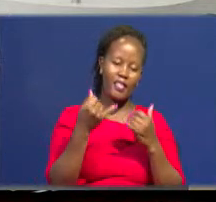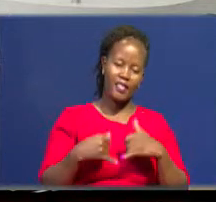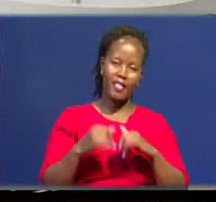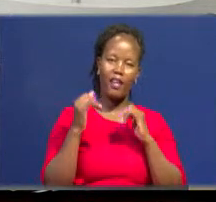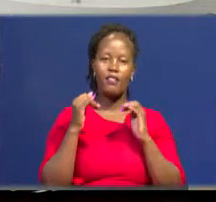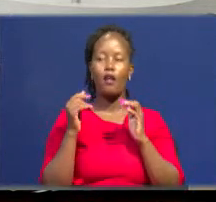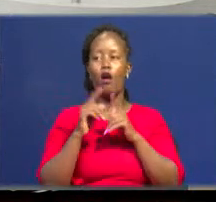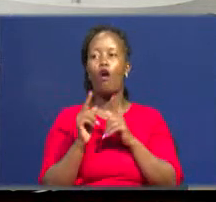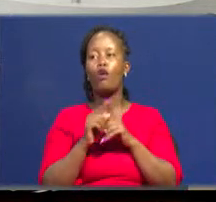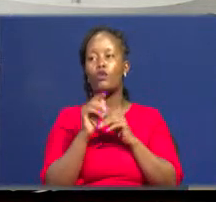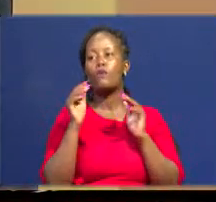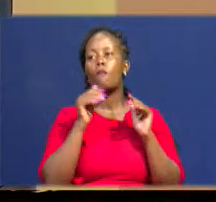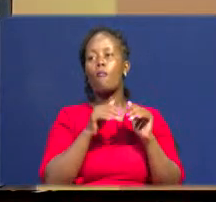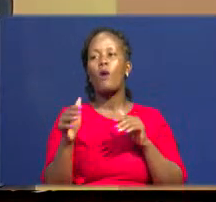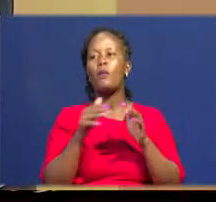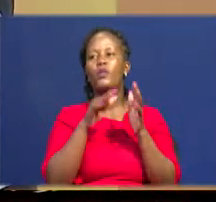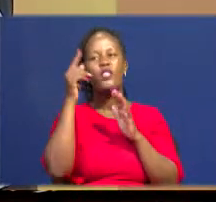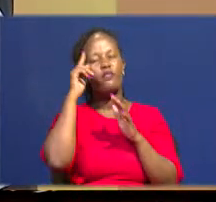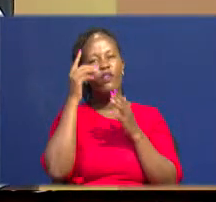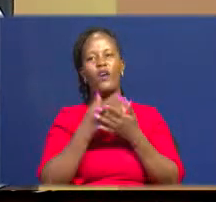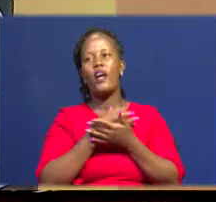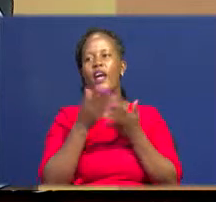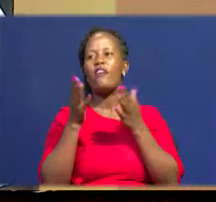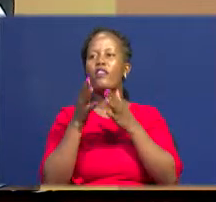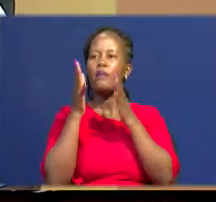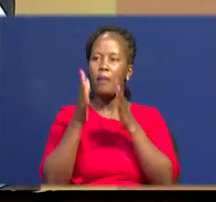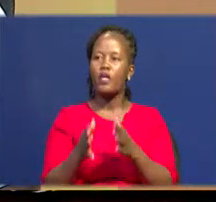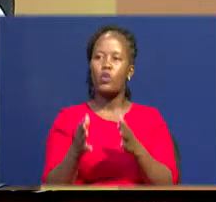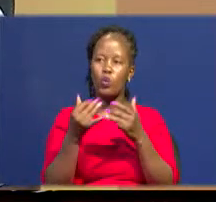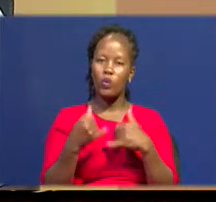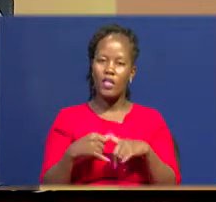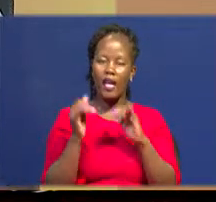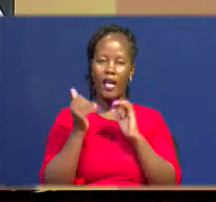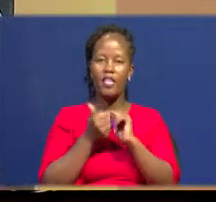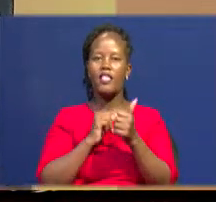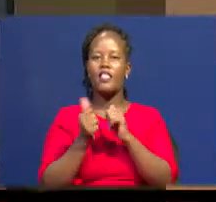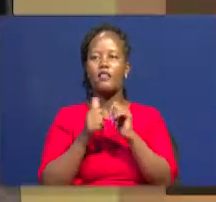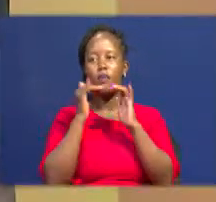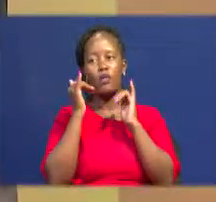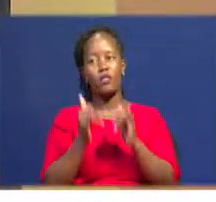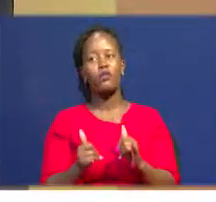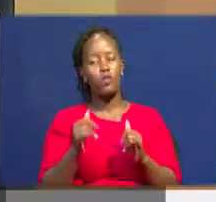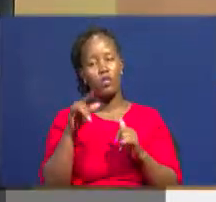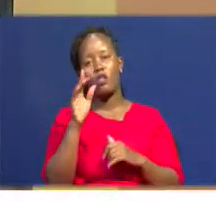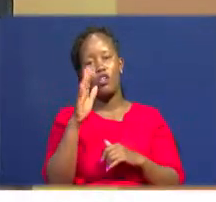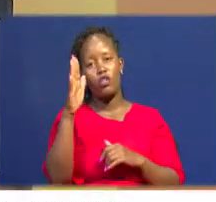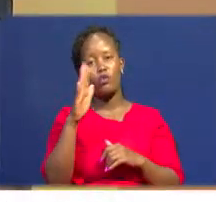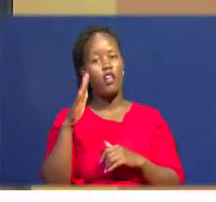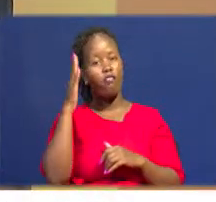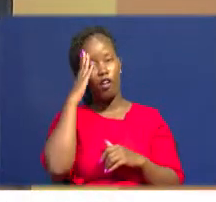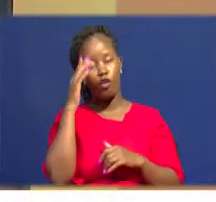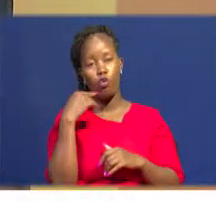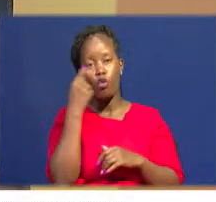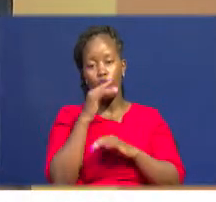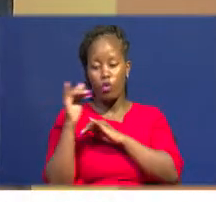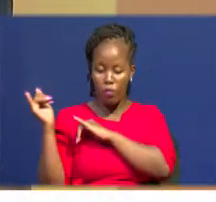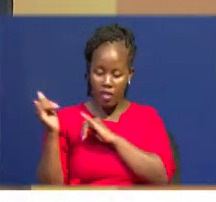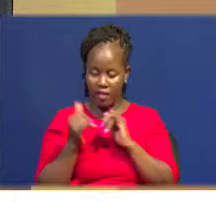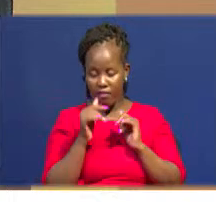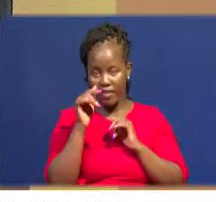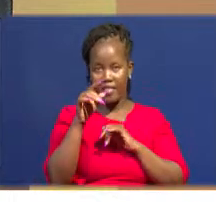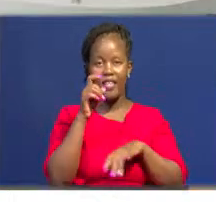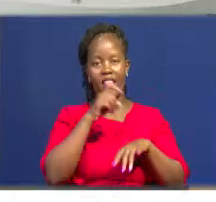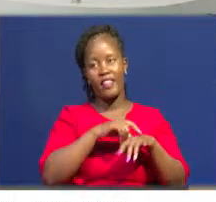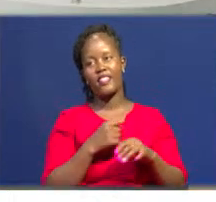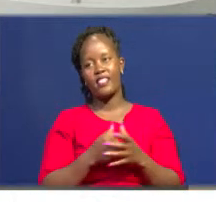It's also an opportunity for everybody to try a new sport. So you never know who will bring down at the Kenya Beach Games this time round. Well,